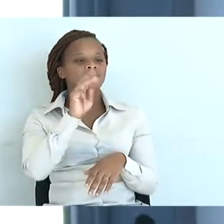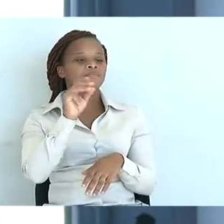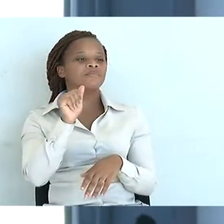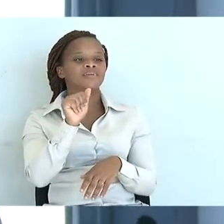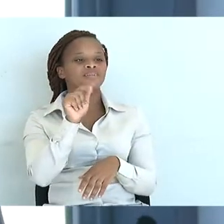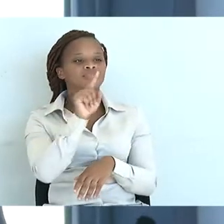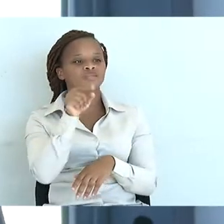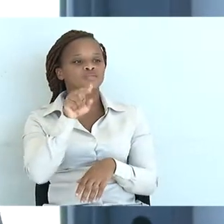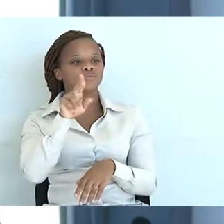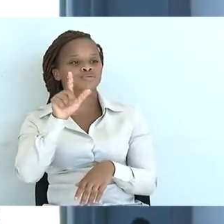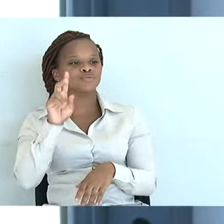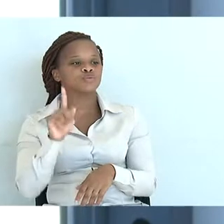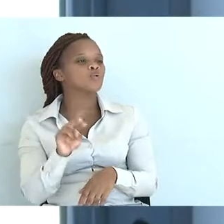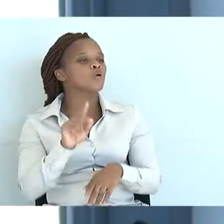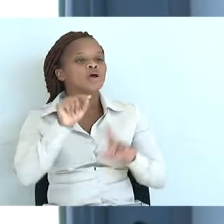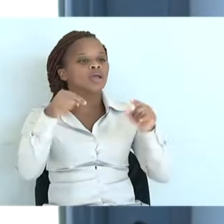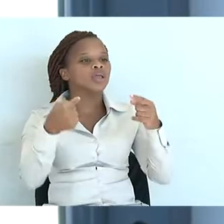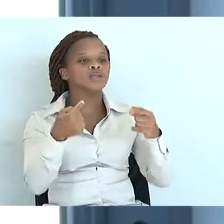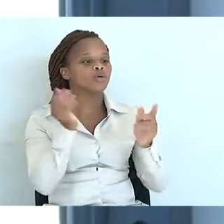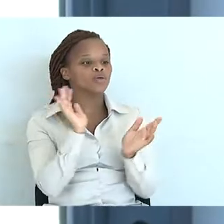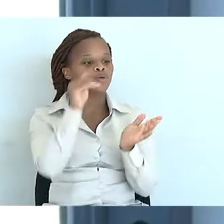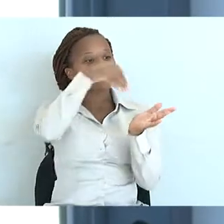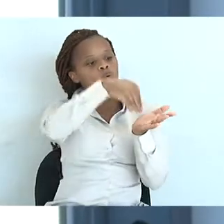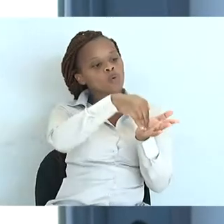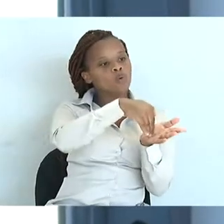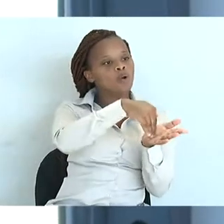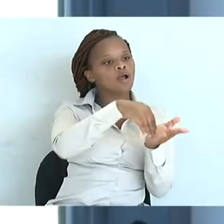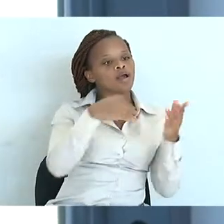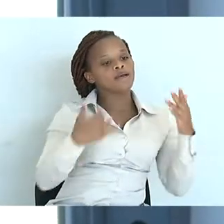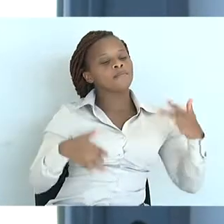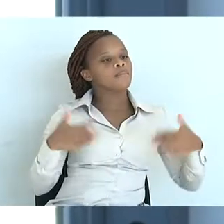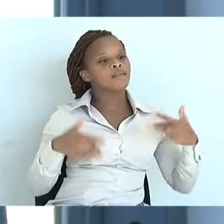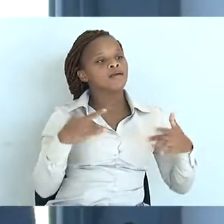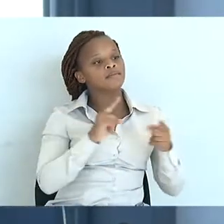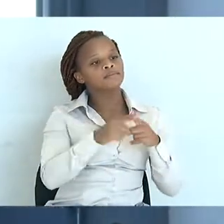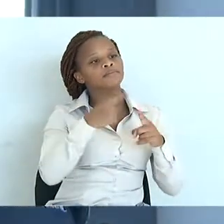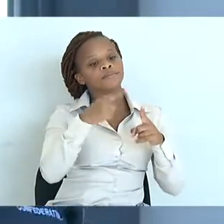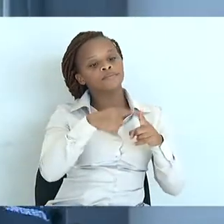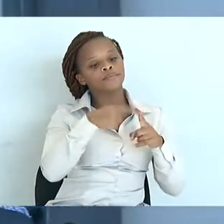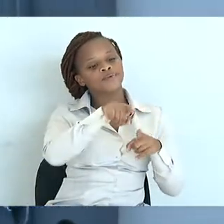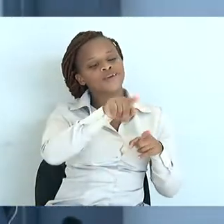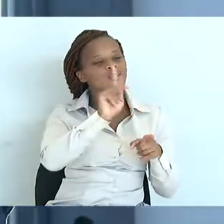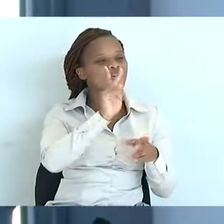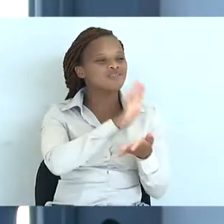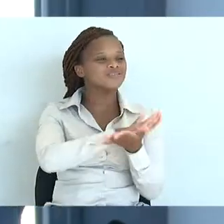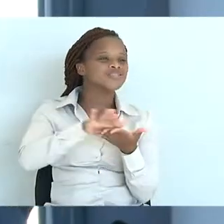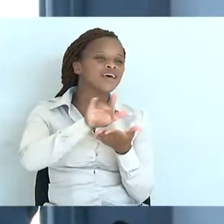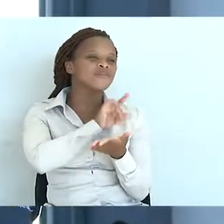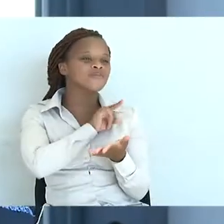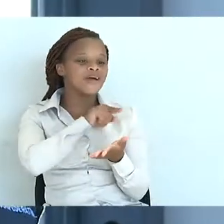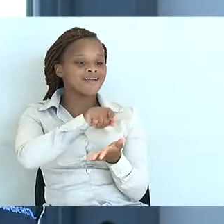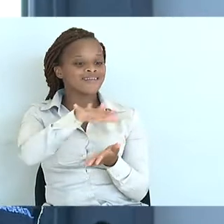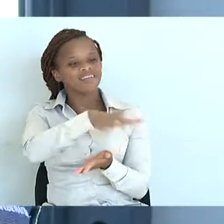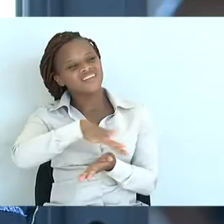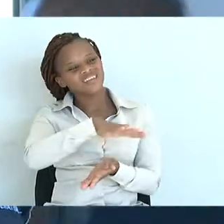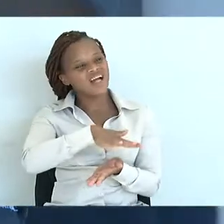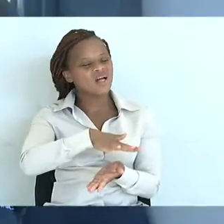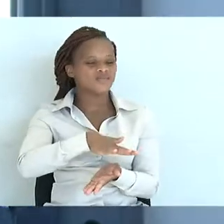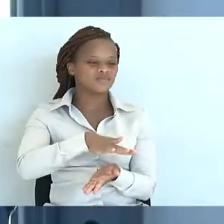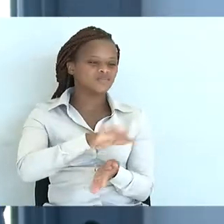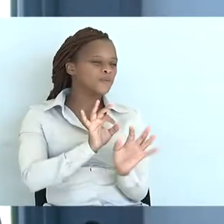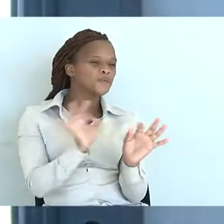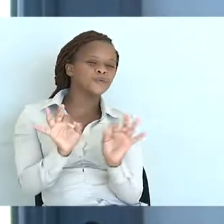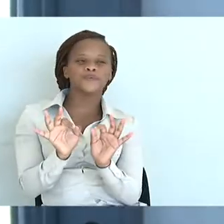ground, which is not suitable. We have made a lot of